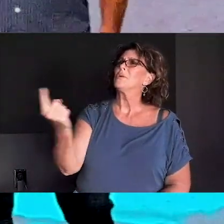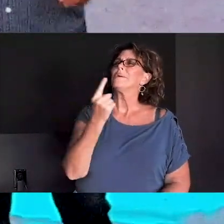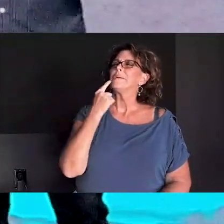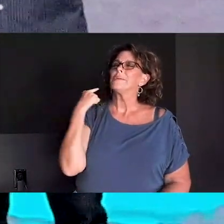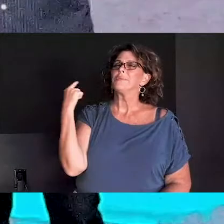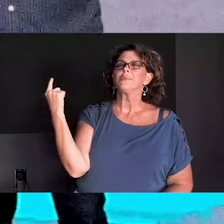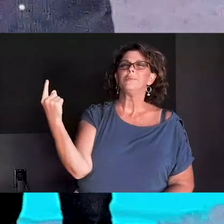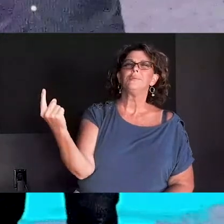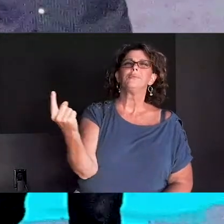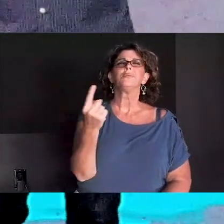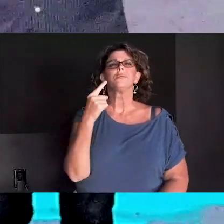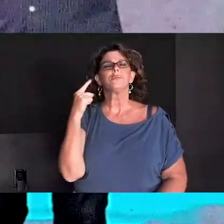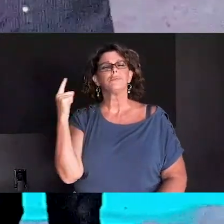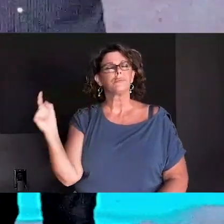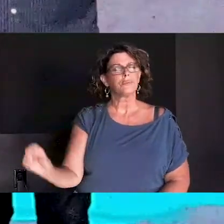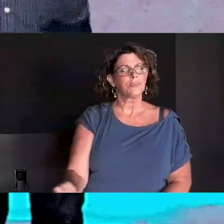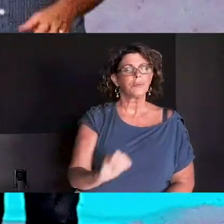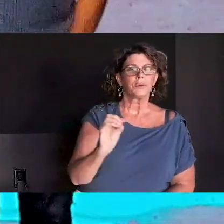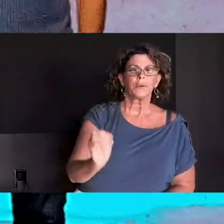again.